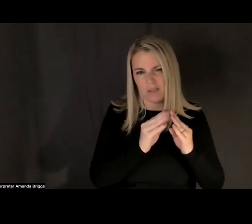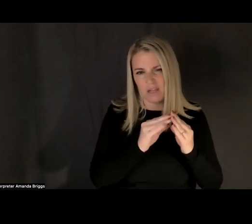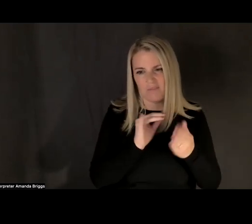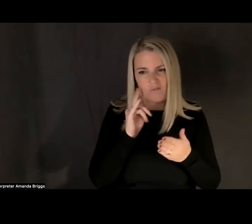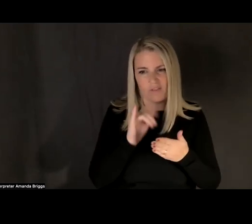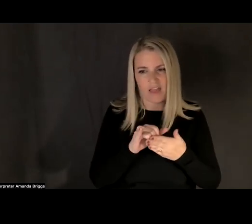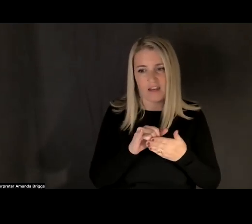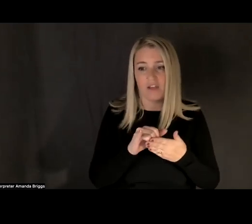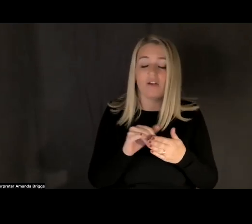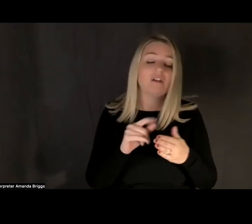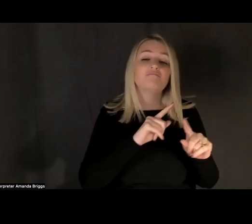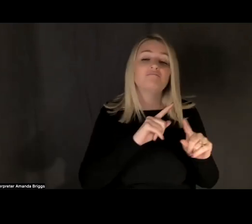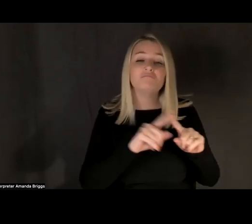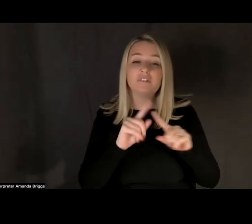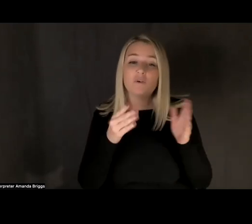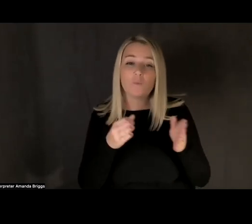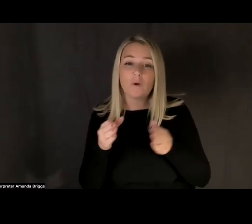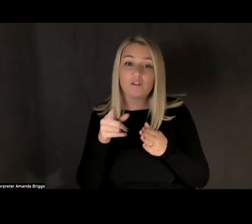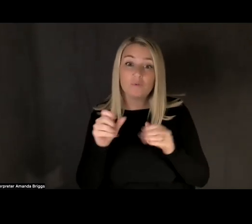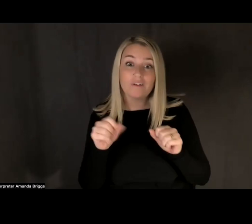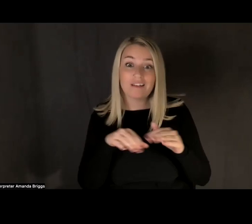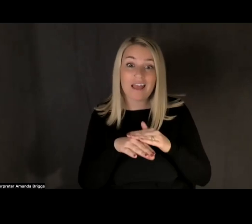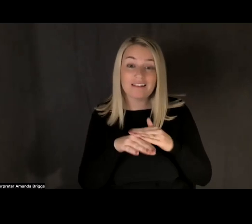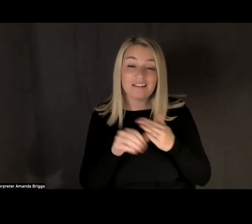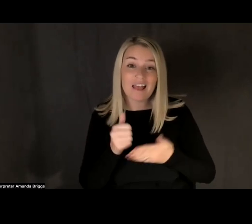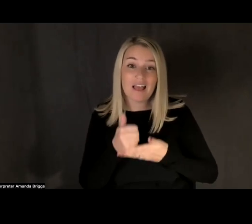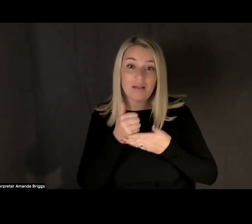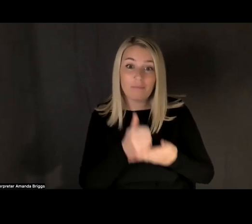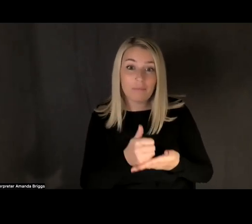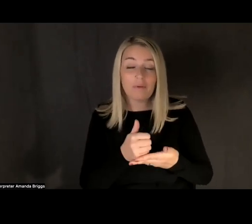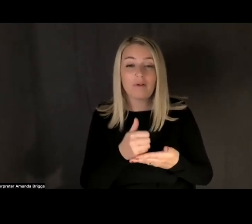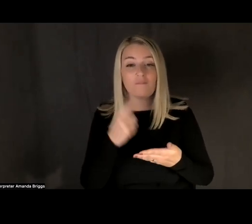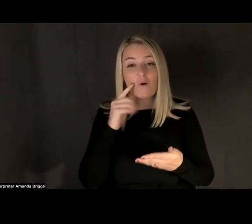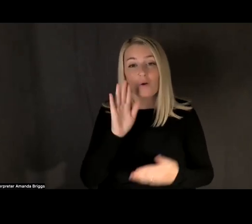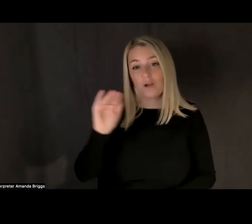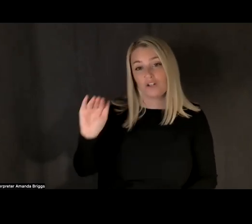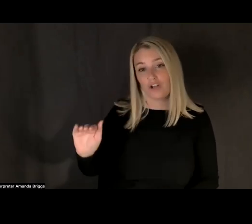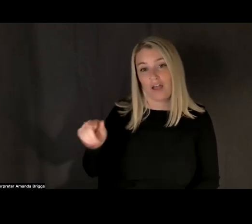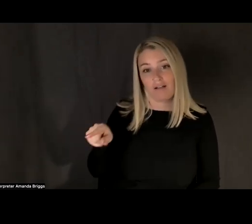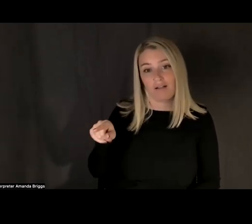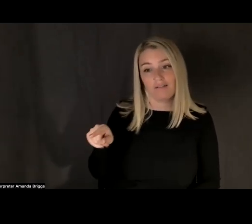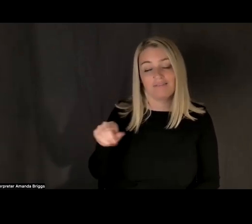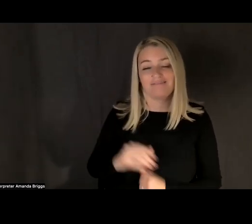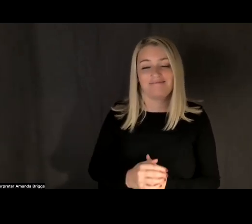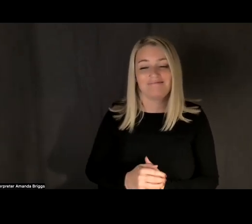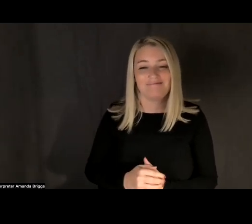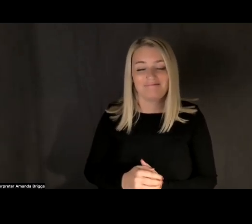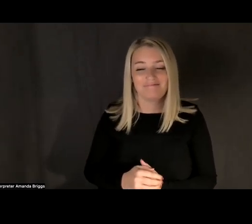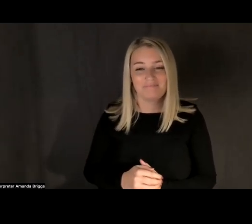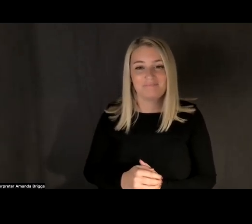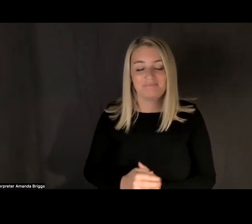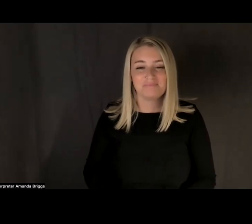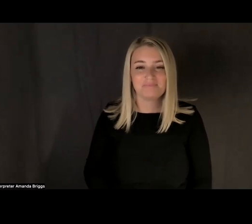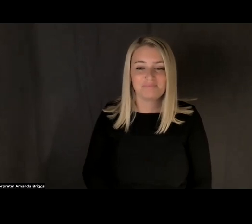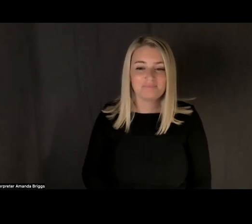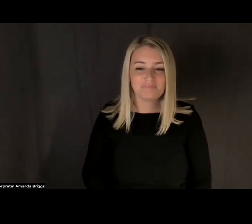you can access help to get some feedback on your child's, if you have a concern for anything with your child. This is actually